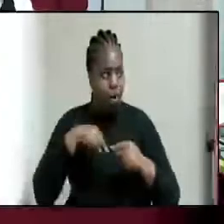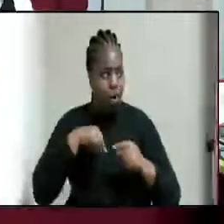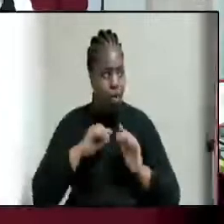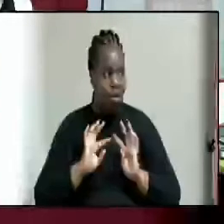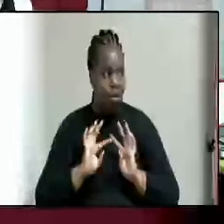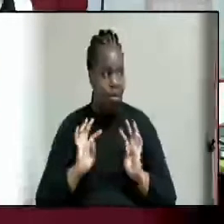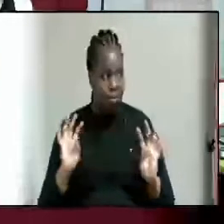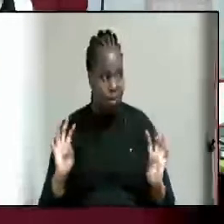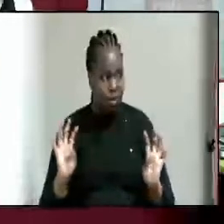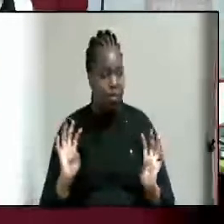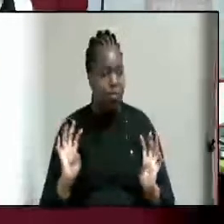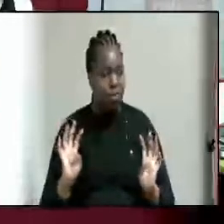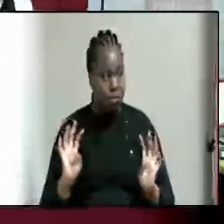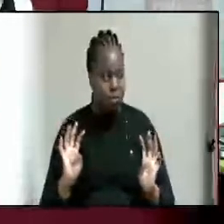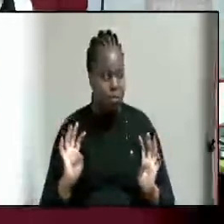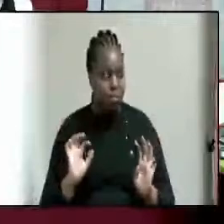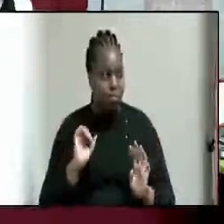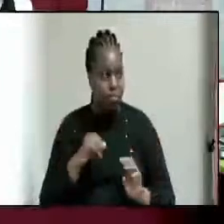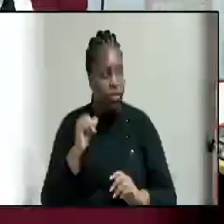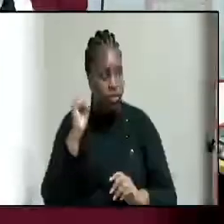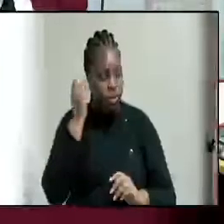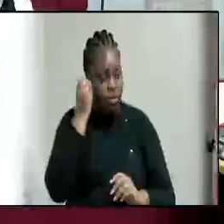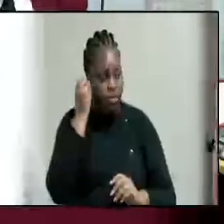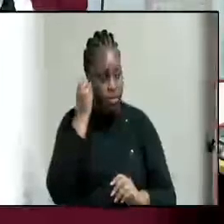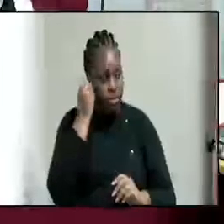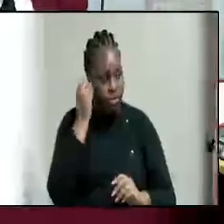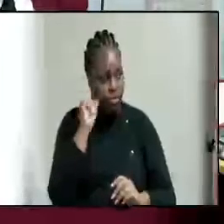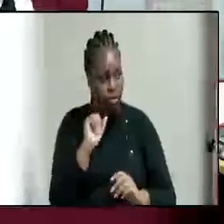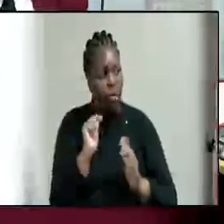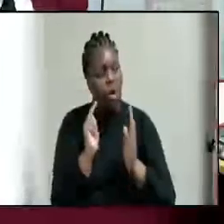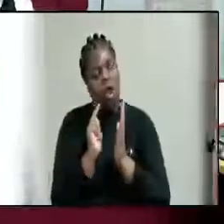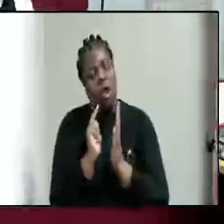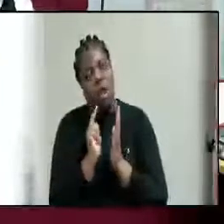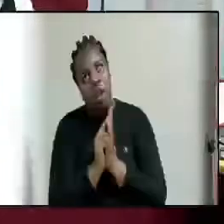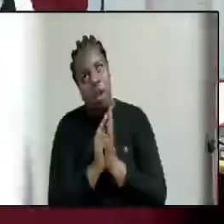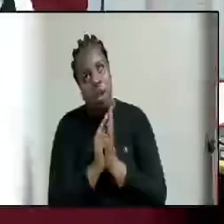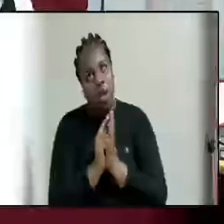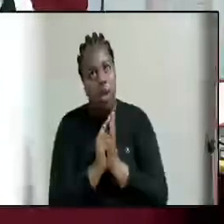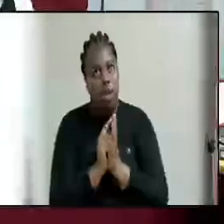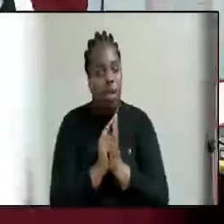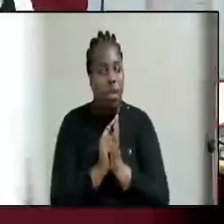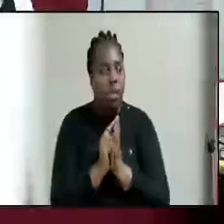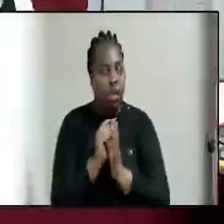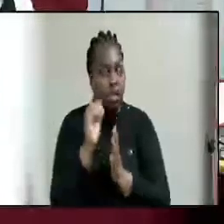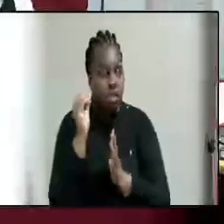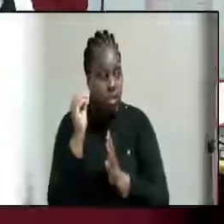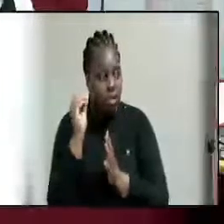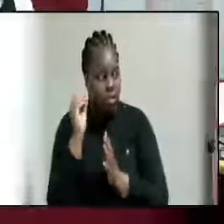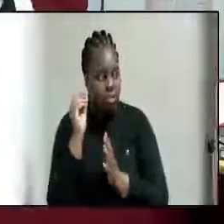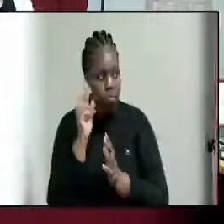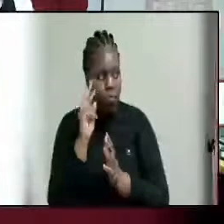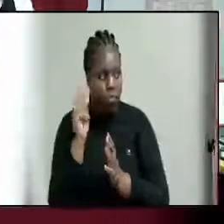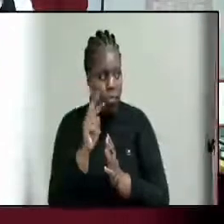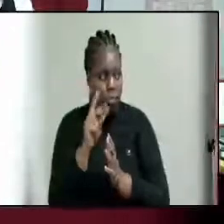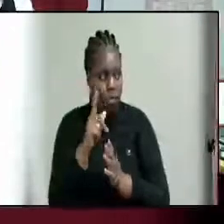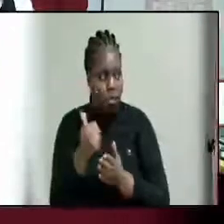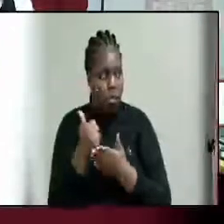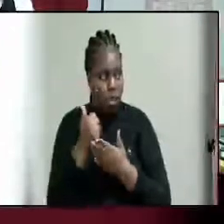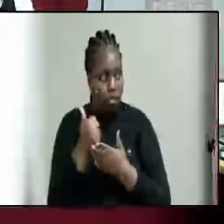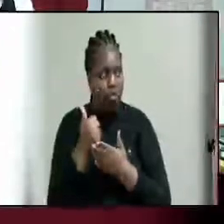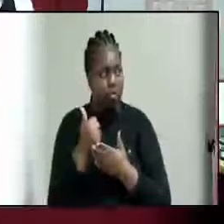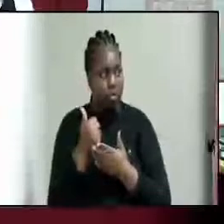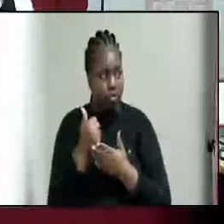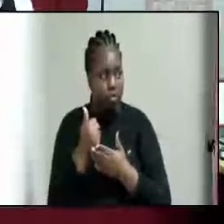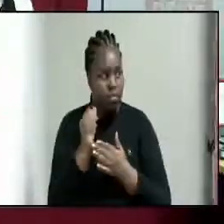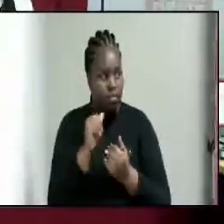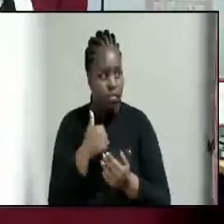the past few hours, and your information from a legal perspective and the framework you've provided is definitely helpful in that regard. So